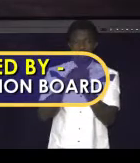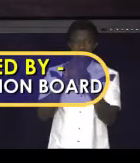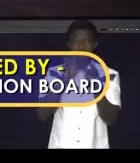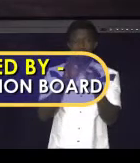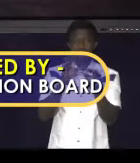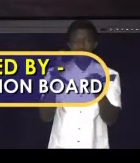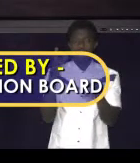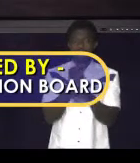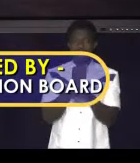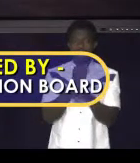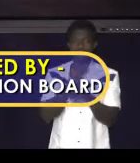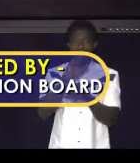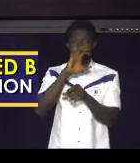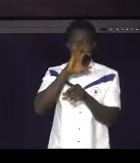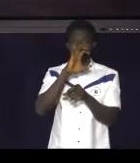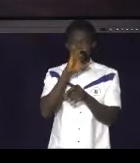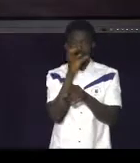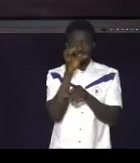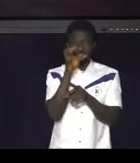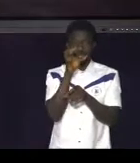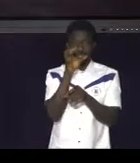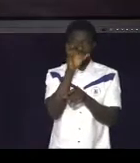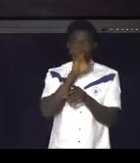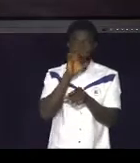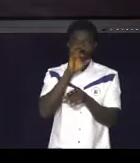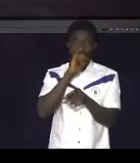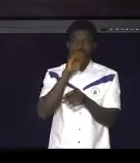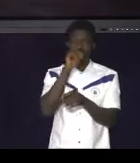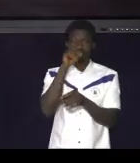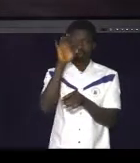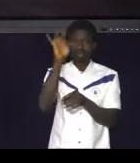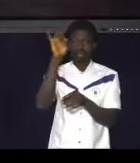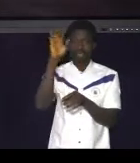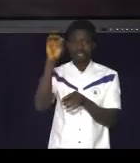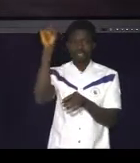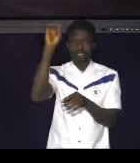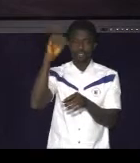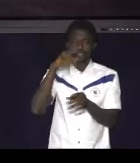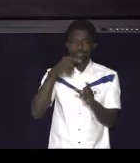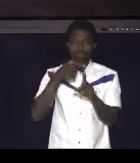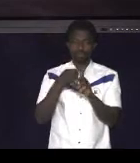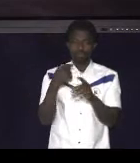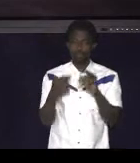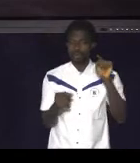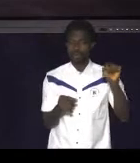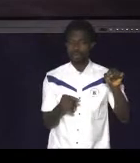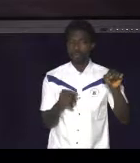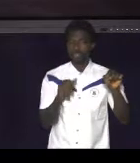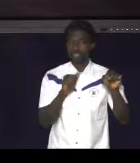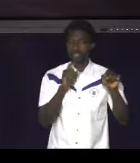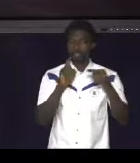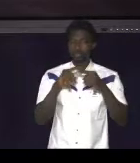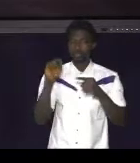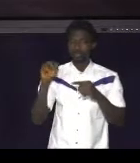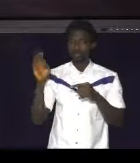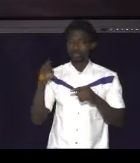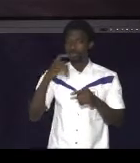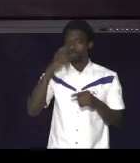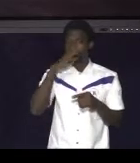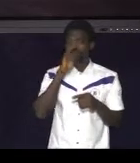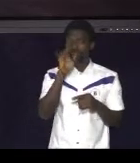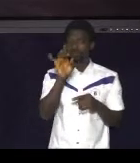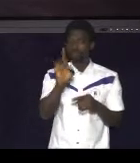semicircle like this is 180 degrees. That means that from this point to this point and this point to this point must